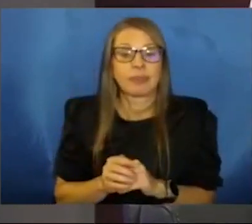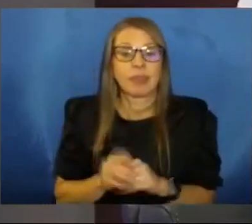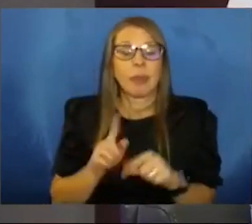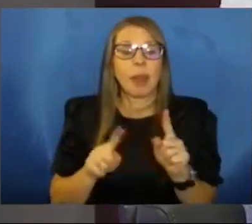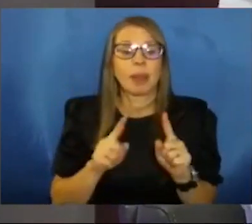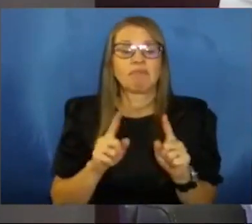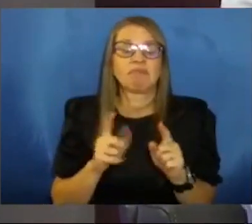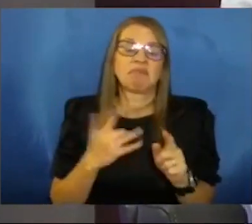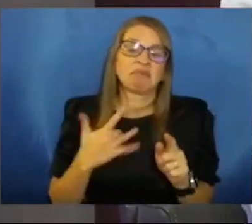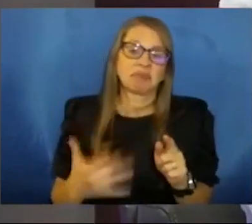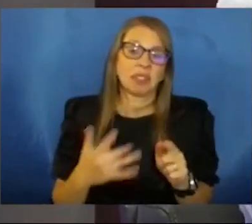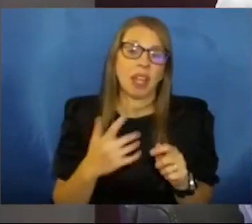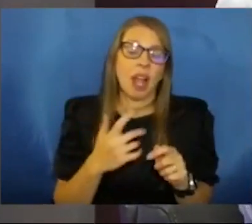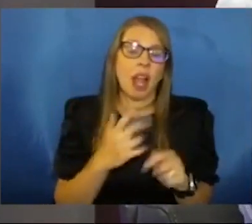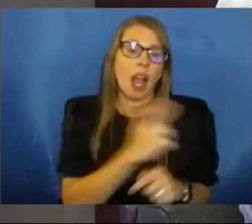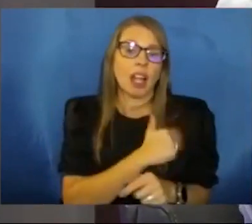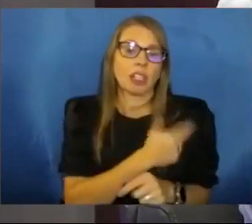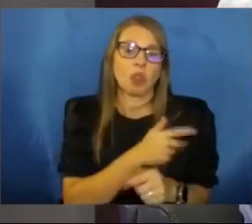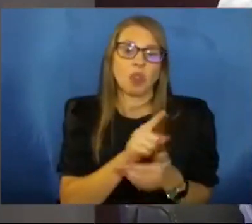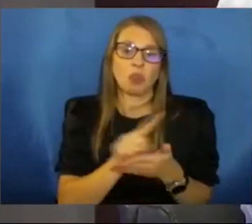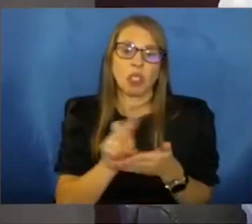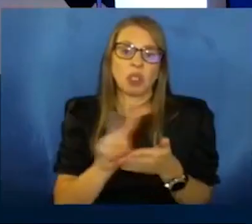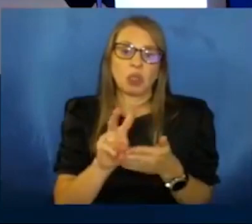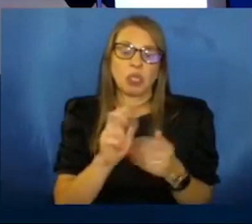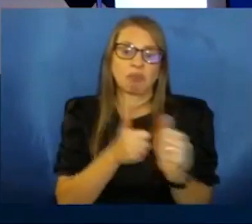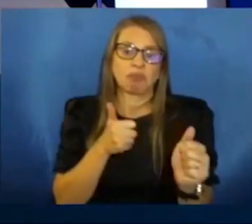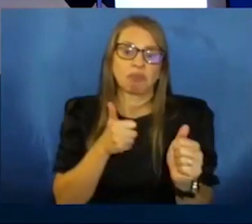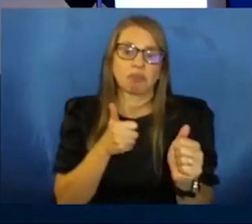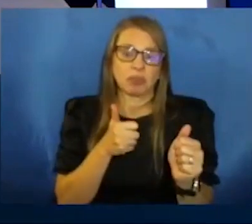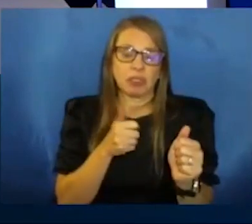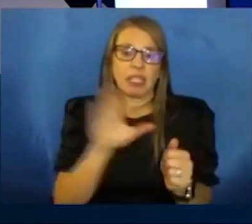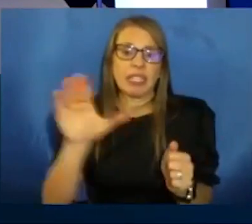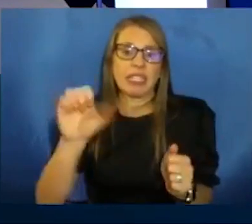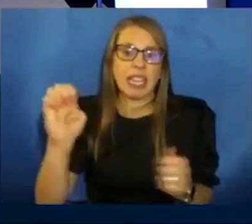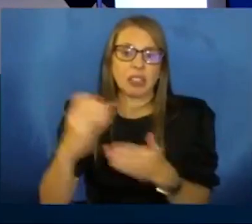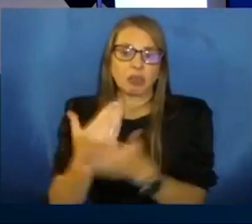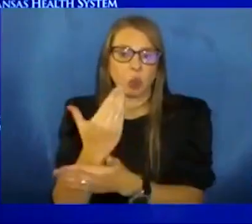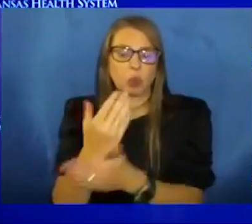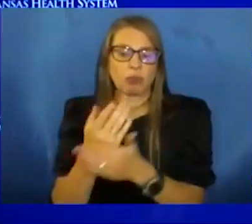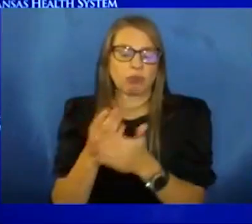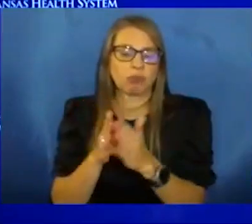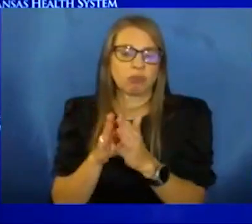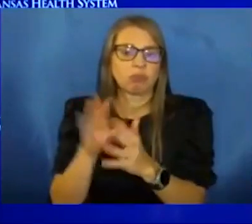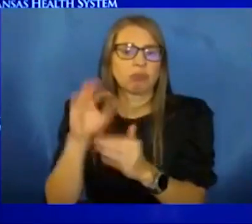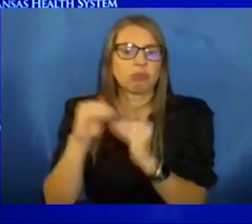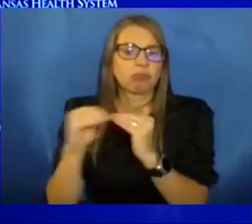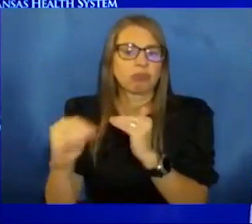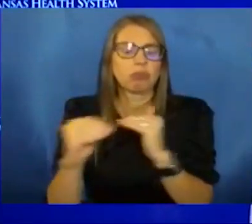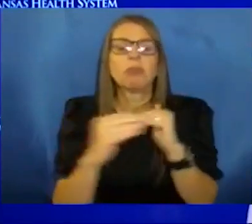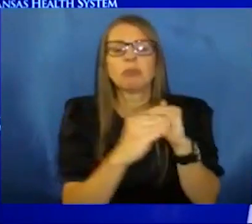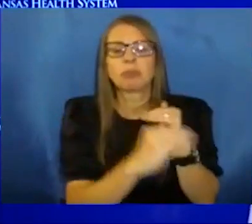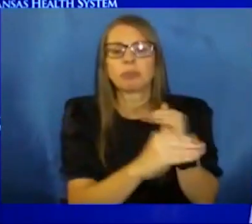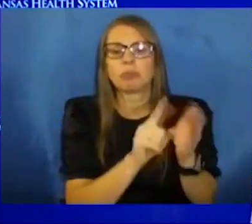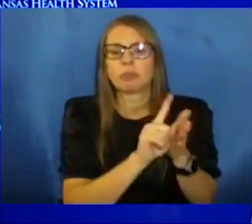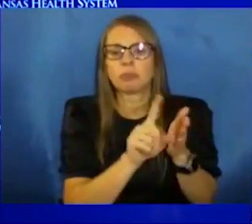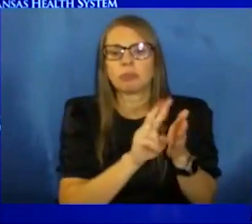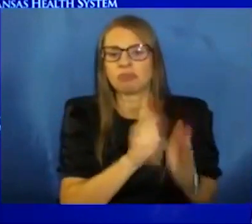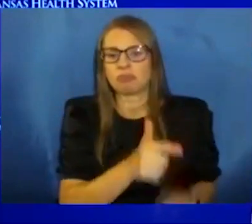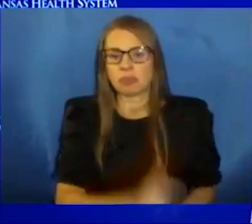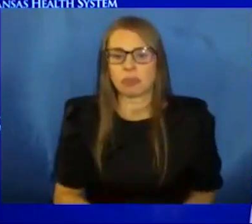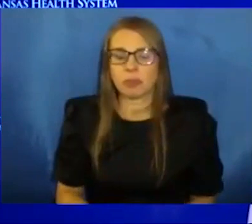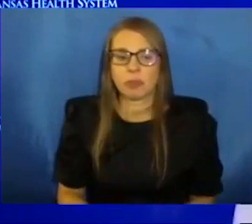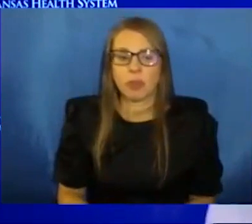ready access to testing. I think if there is any question, please go get tested. Anything to add, Dr. Williamson, as I'm